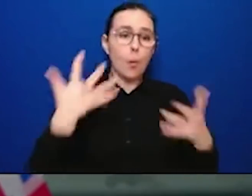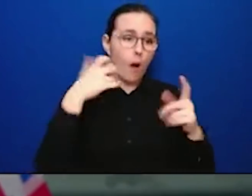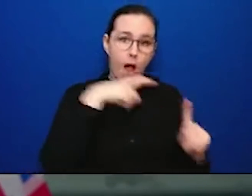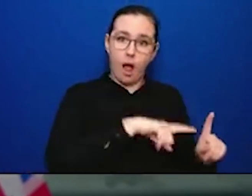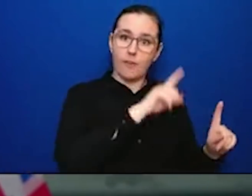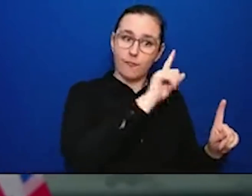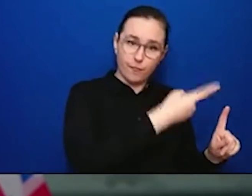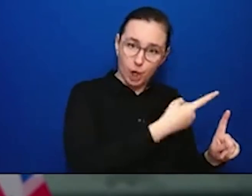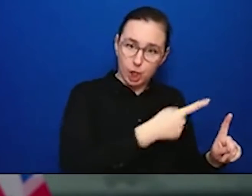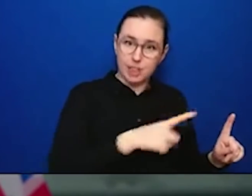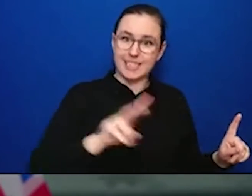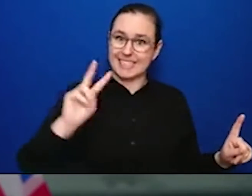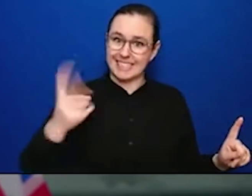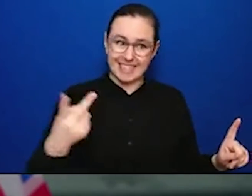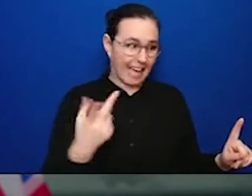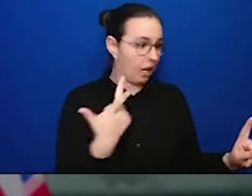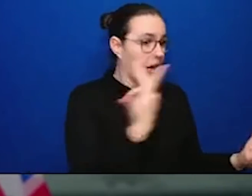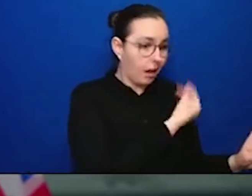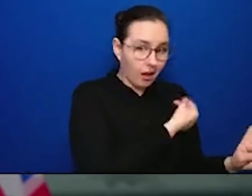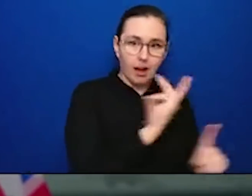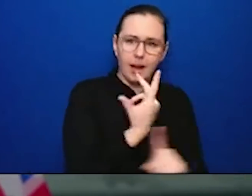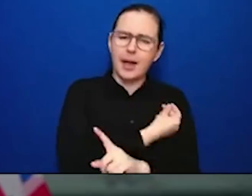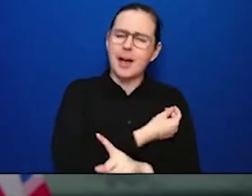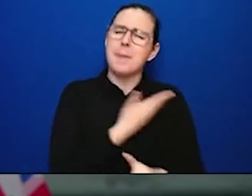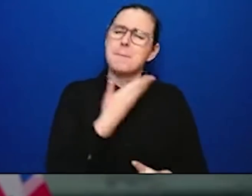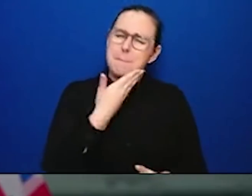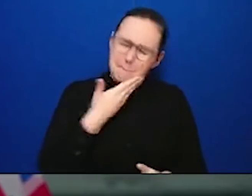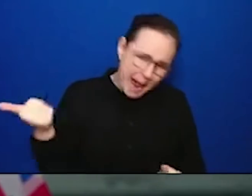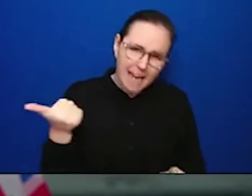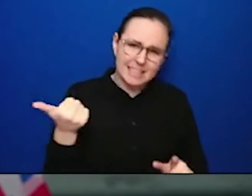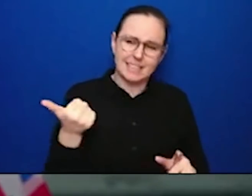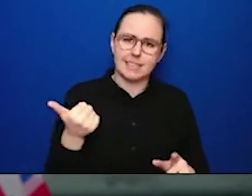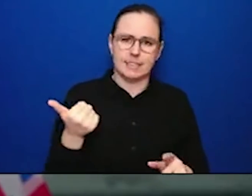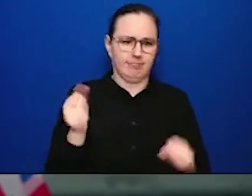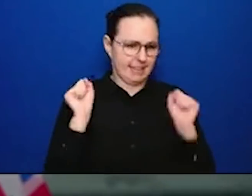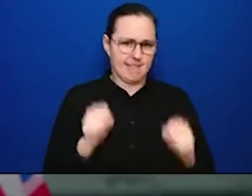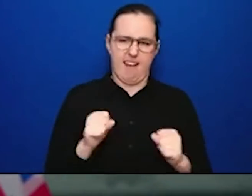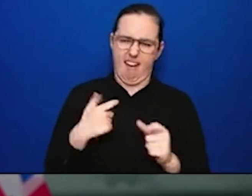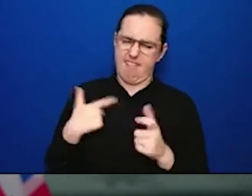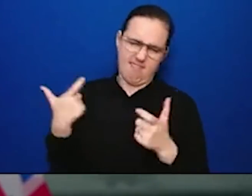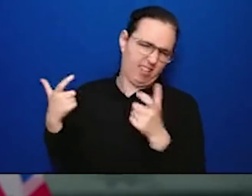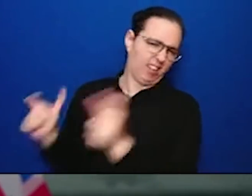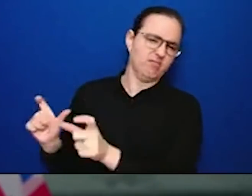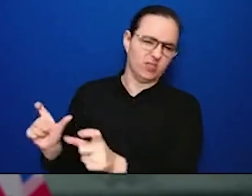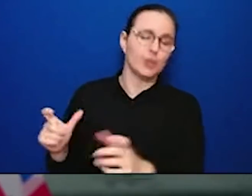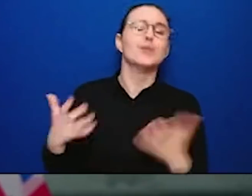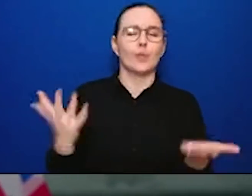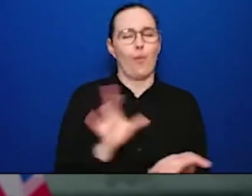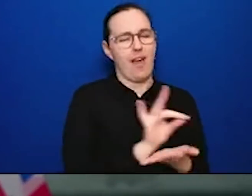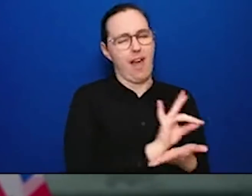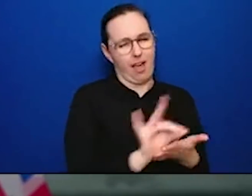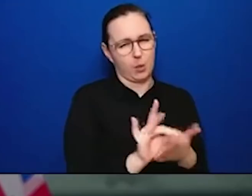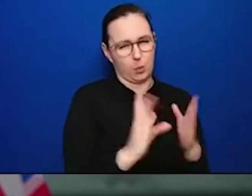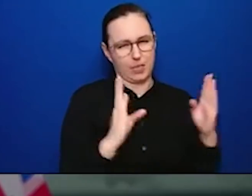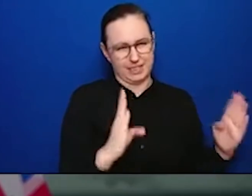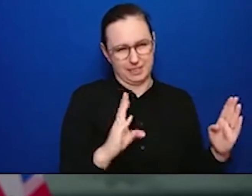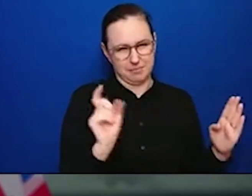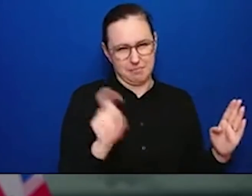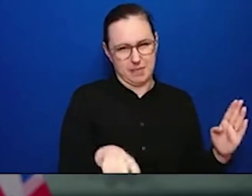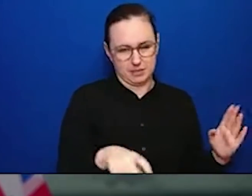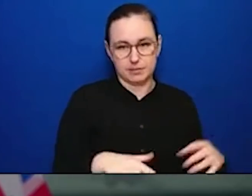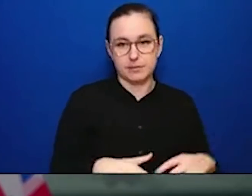we can get for all. Excuse me, in terms of boosters, you can receive even if you've been